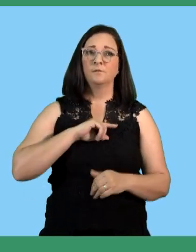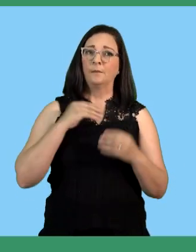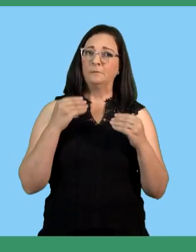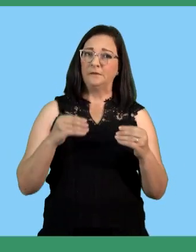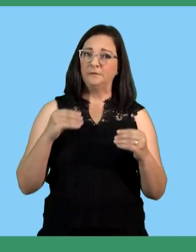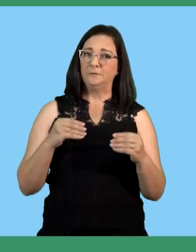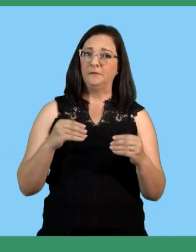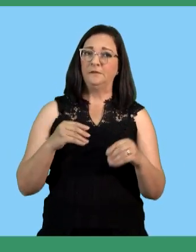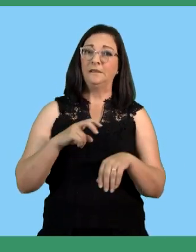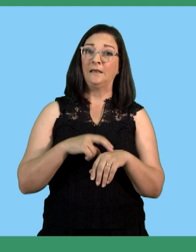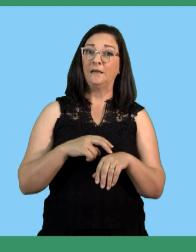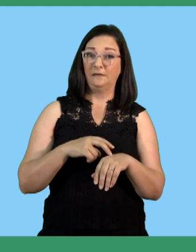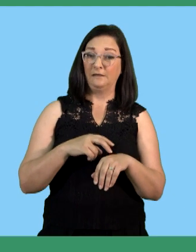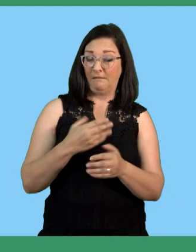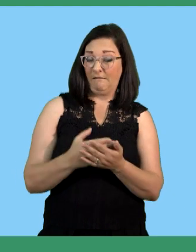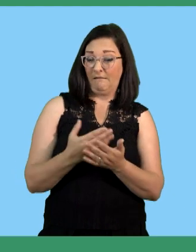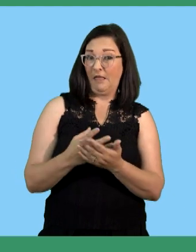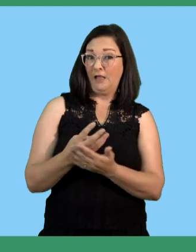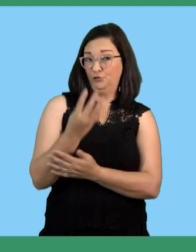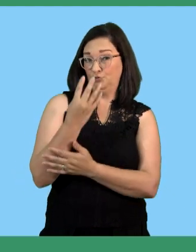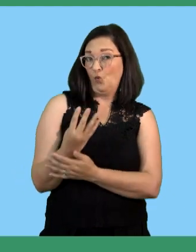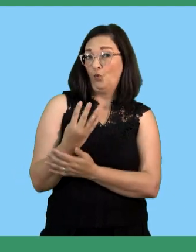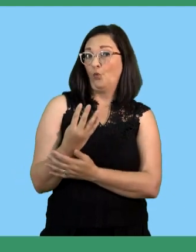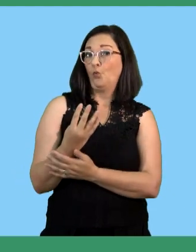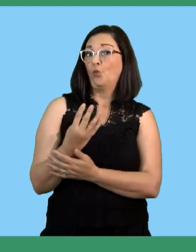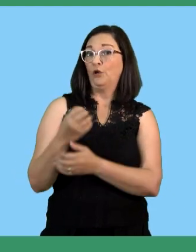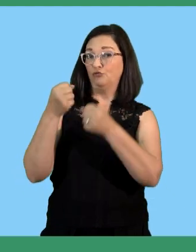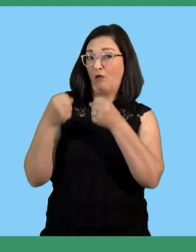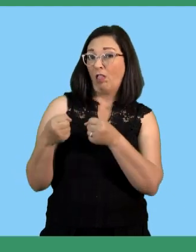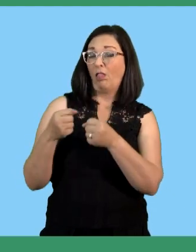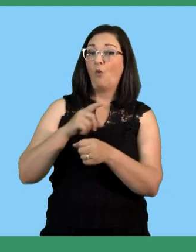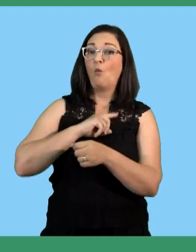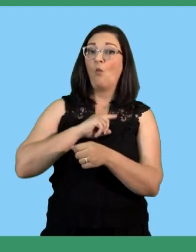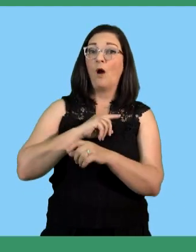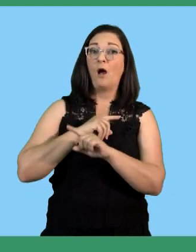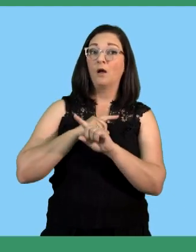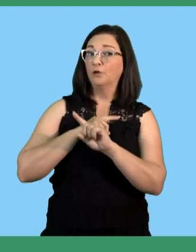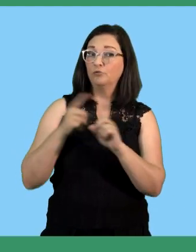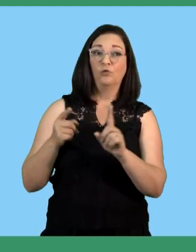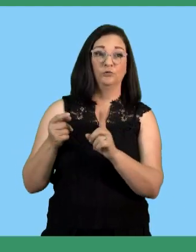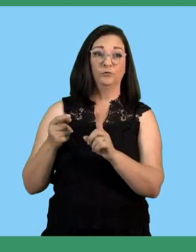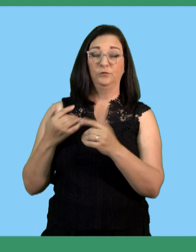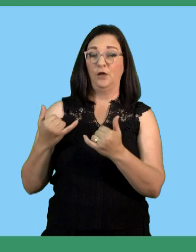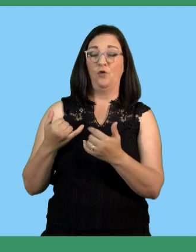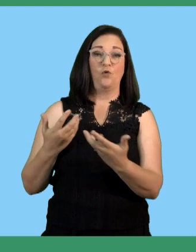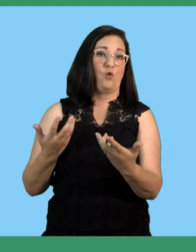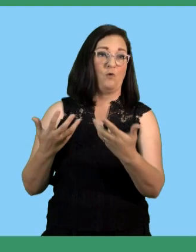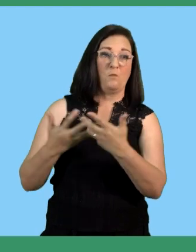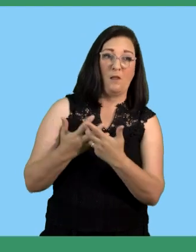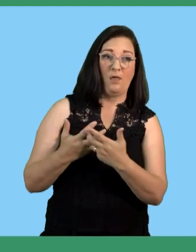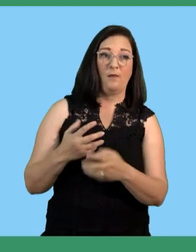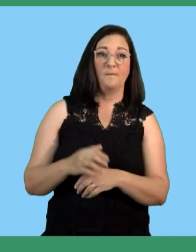So business may face imprisonment for non-compliance and fronting practices. Now you ask yourself, what